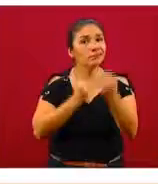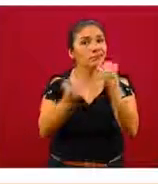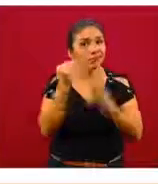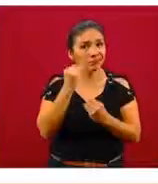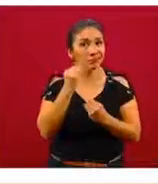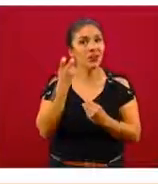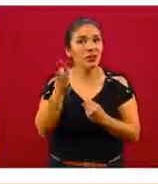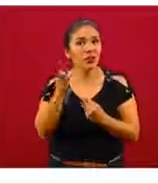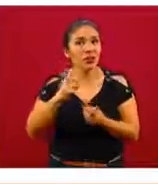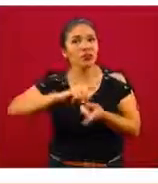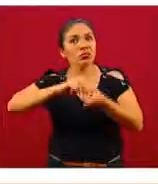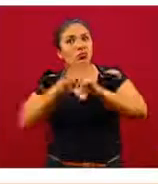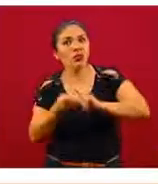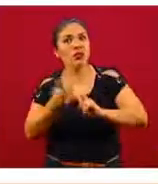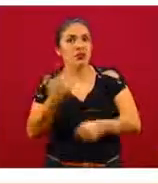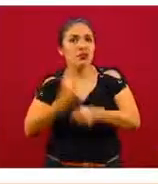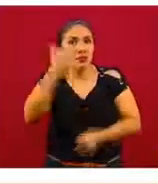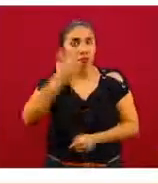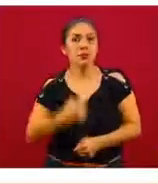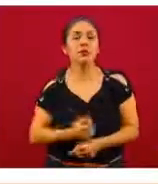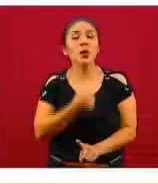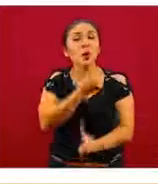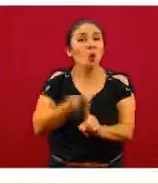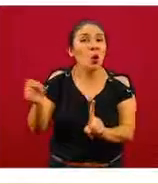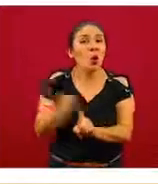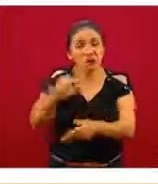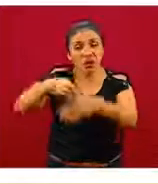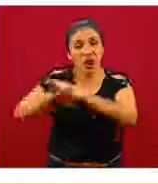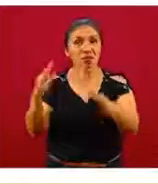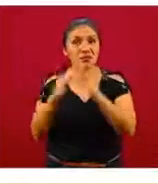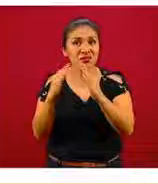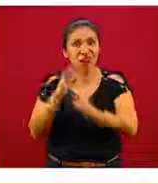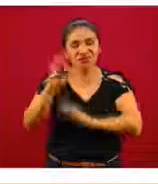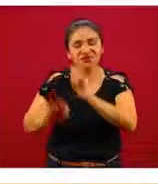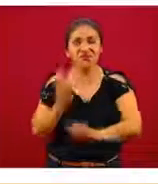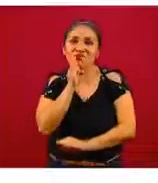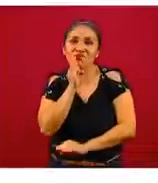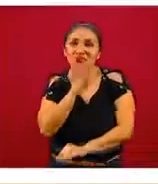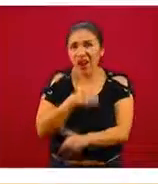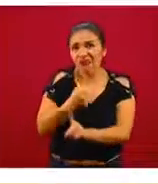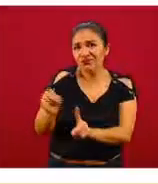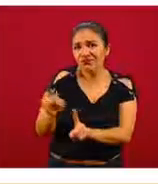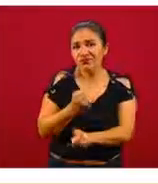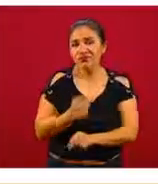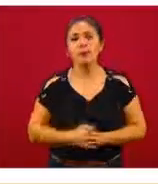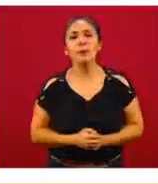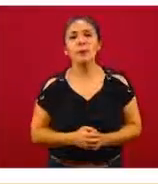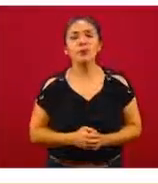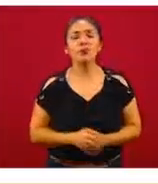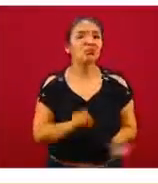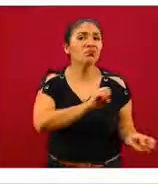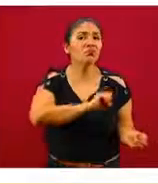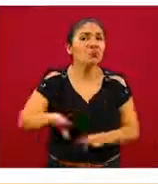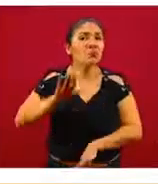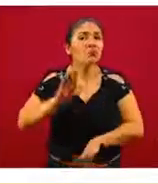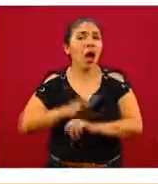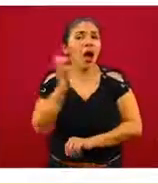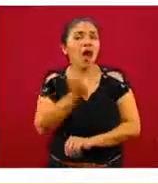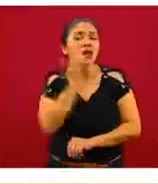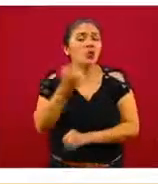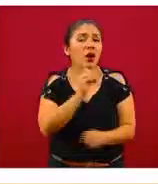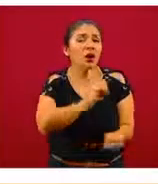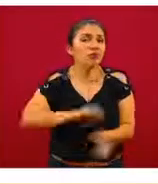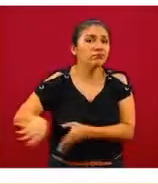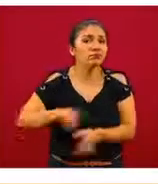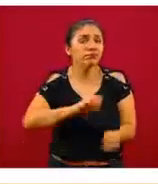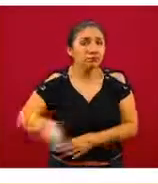malnutrition and its consequences, domestic violence and abuse, an increase in